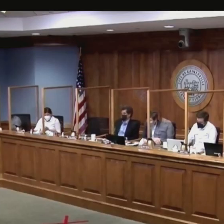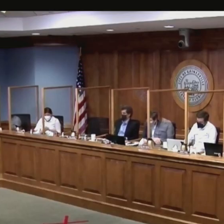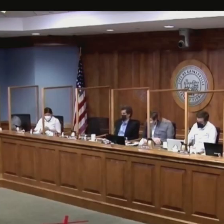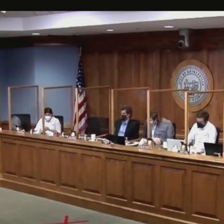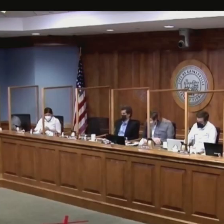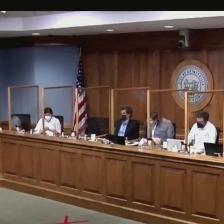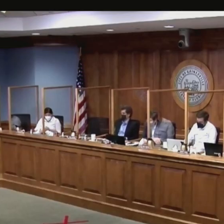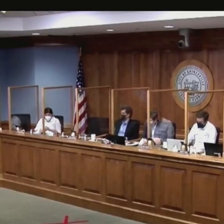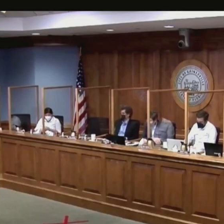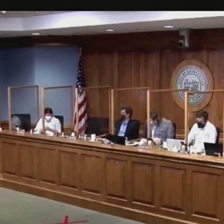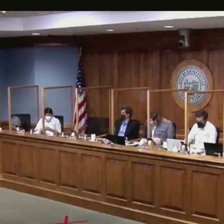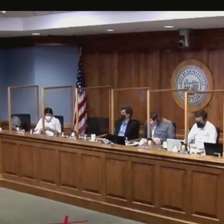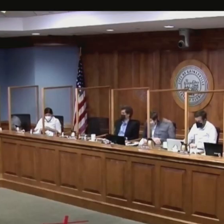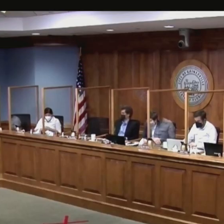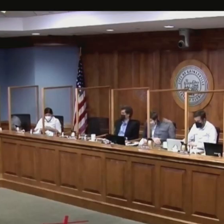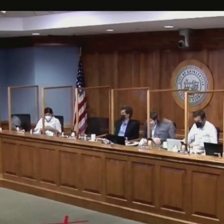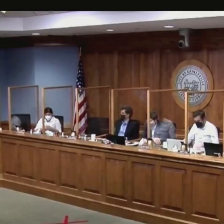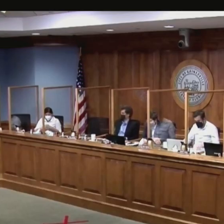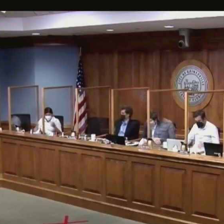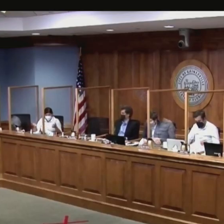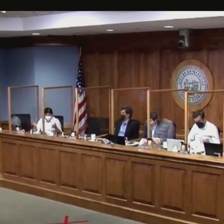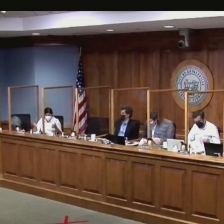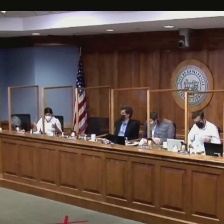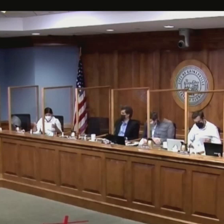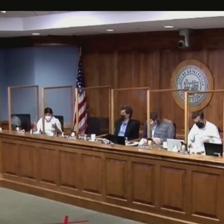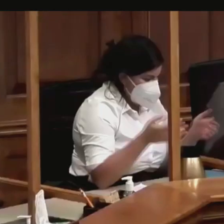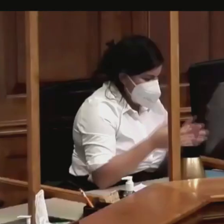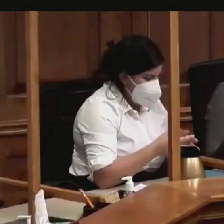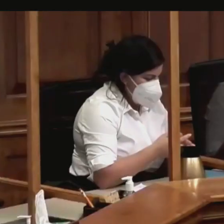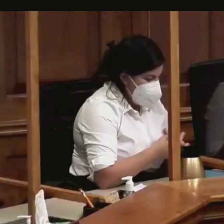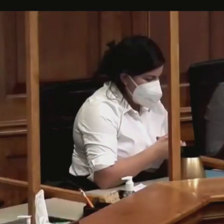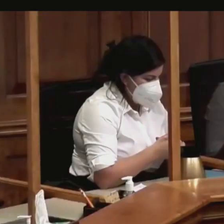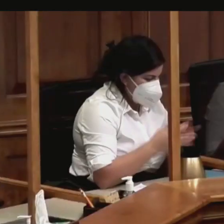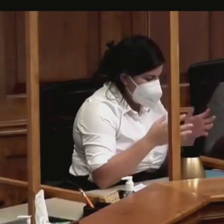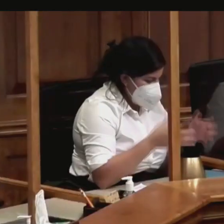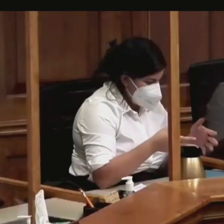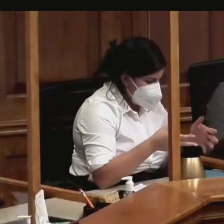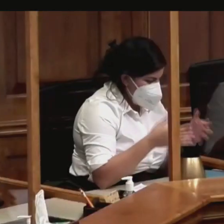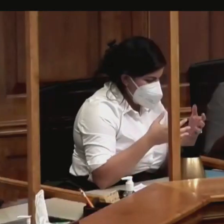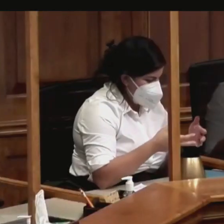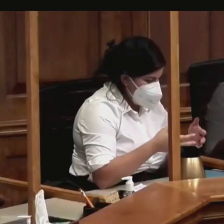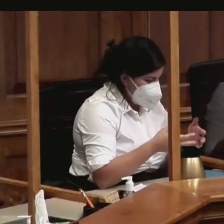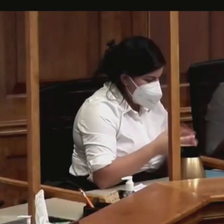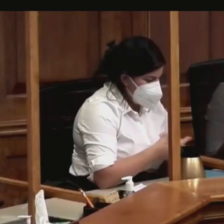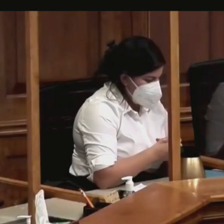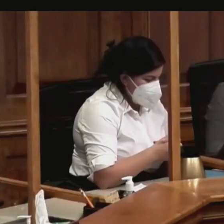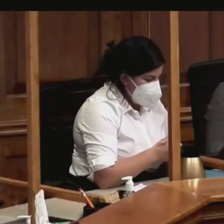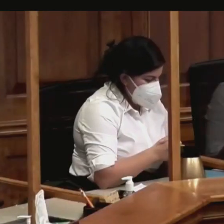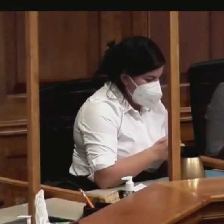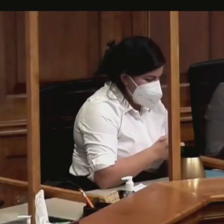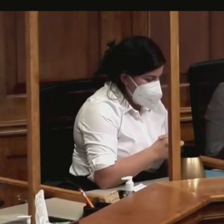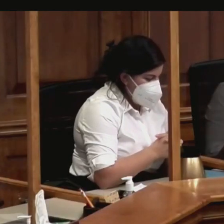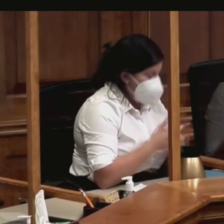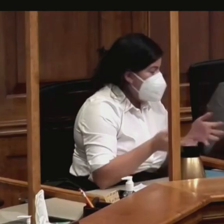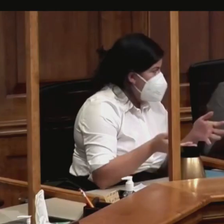and they asked how we might be able to assist UF faculty and students